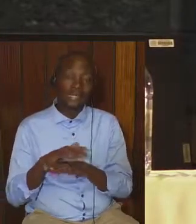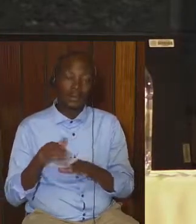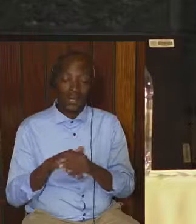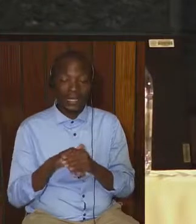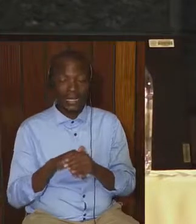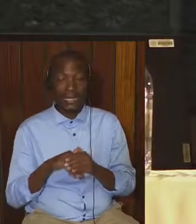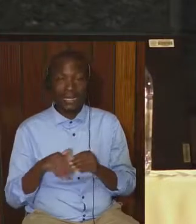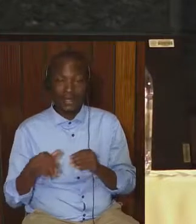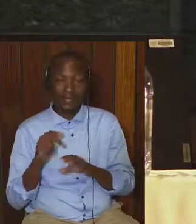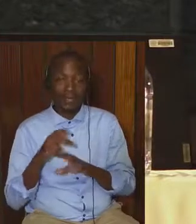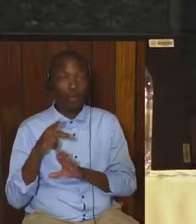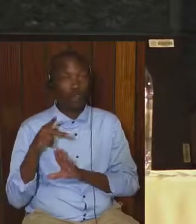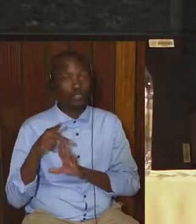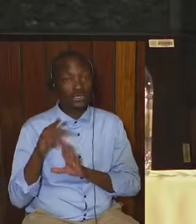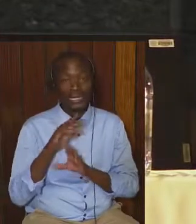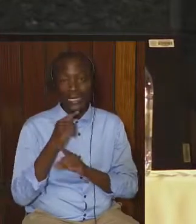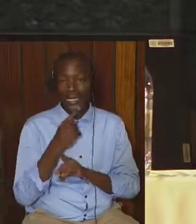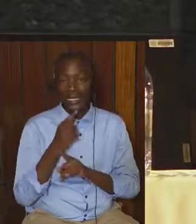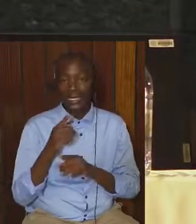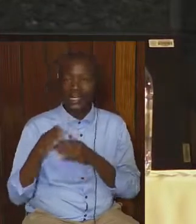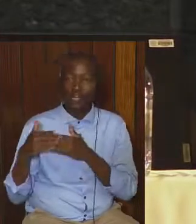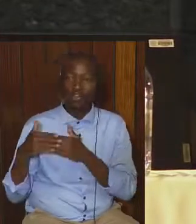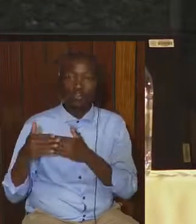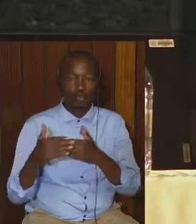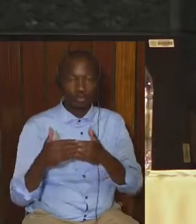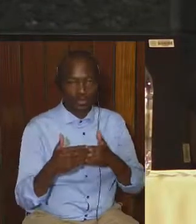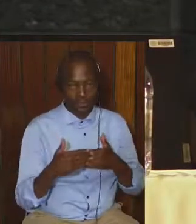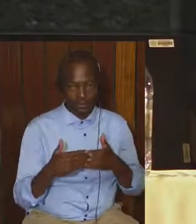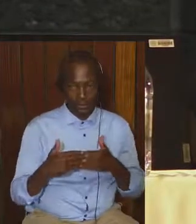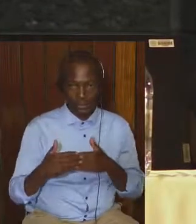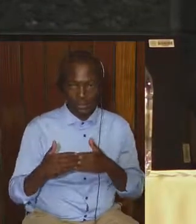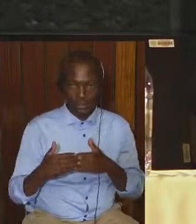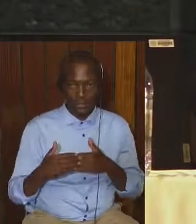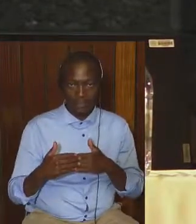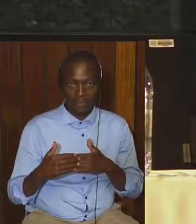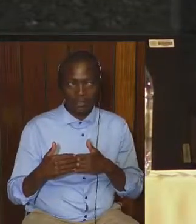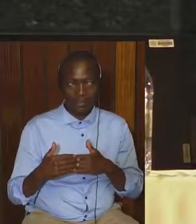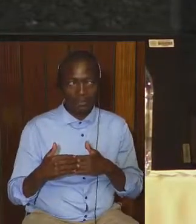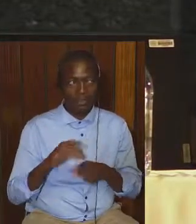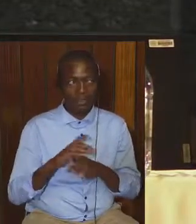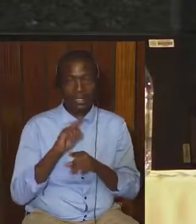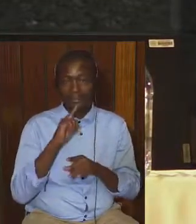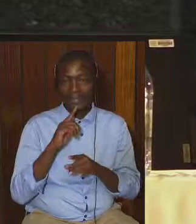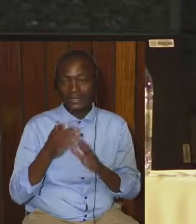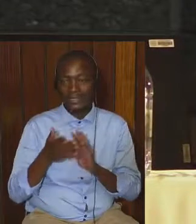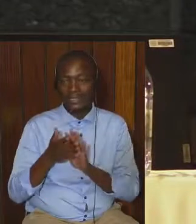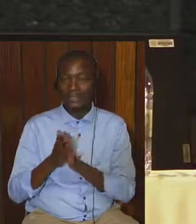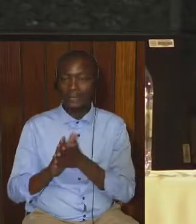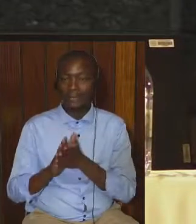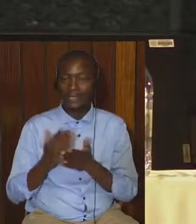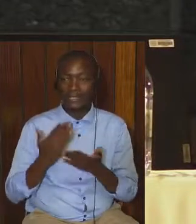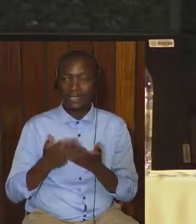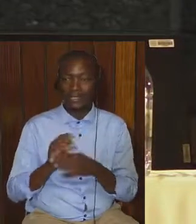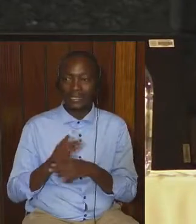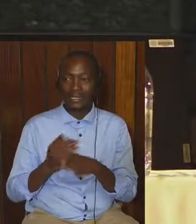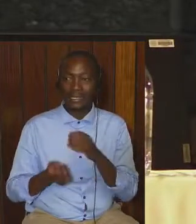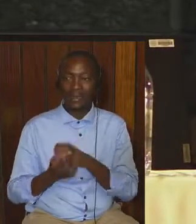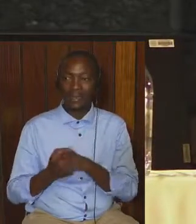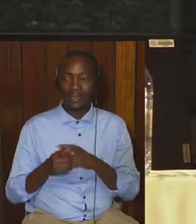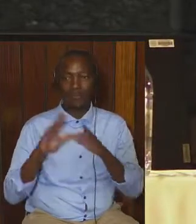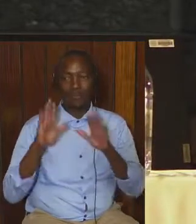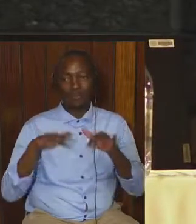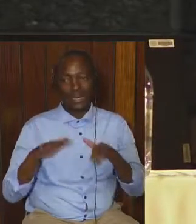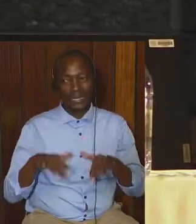the project, he didn't leave, he closed the project, meaning that the damage that can happen from the rain or